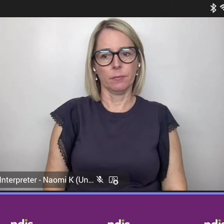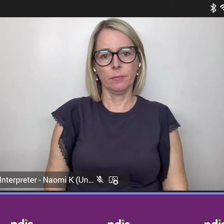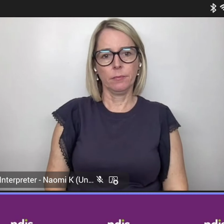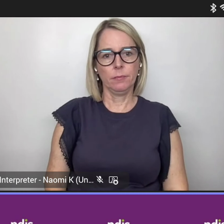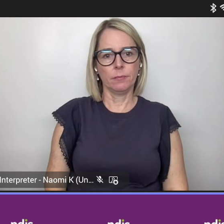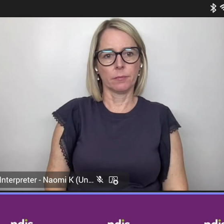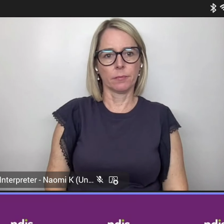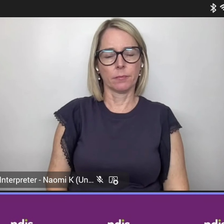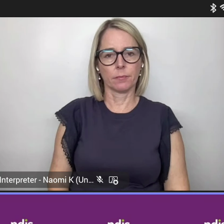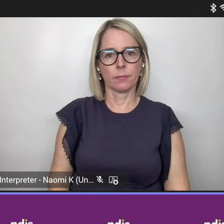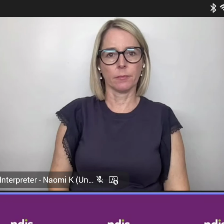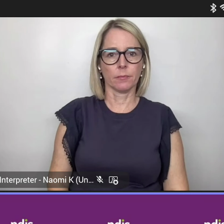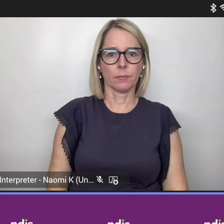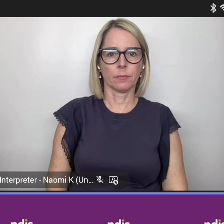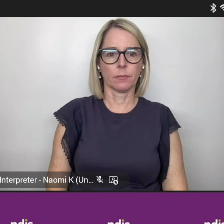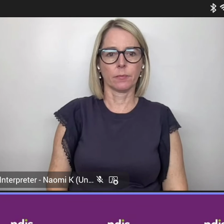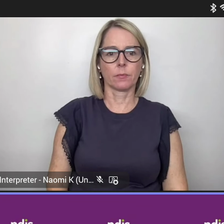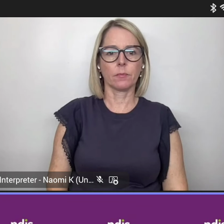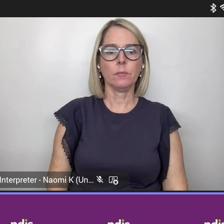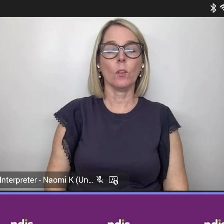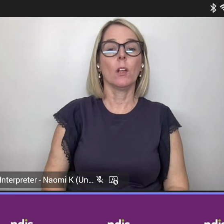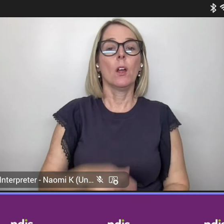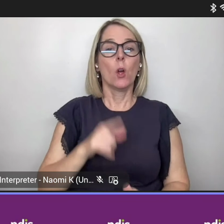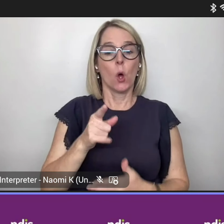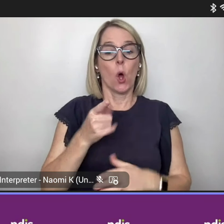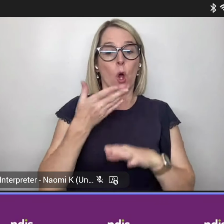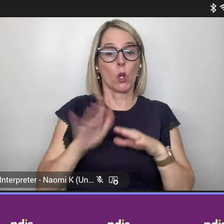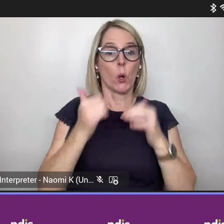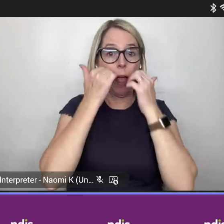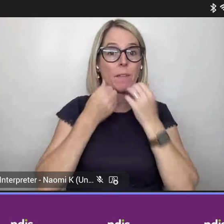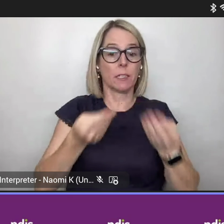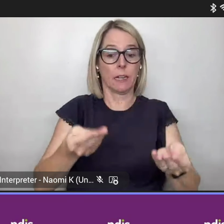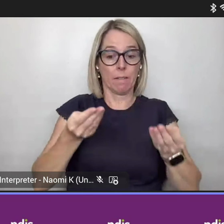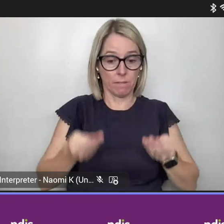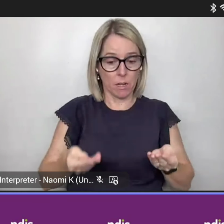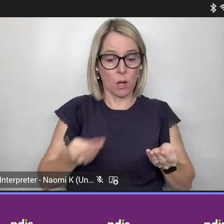We will look at the new evidence you gave us to decide if we need to